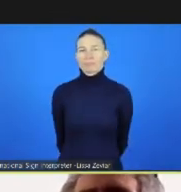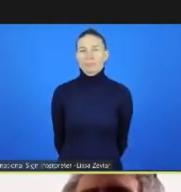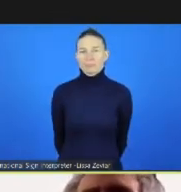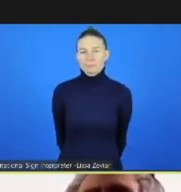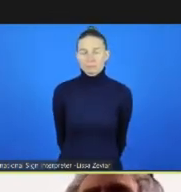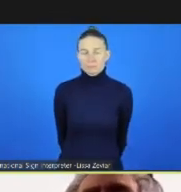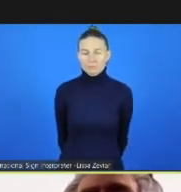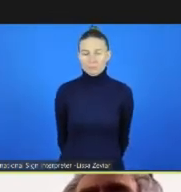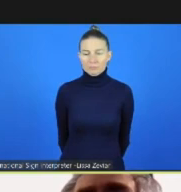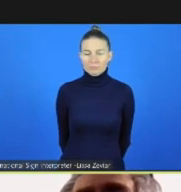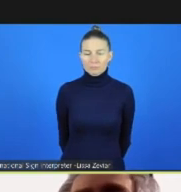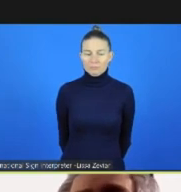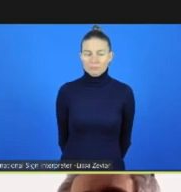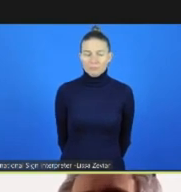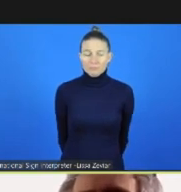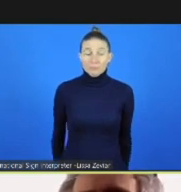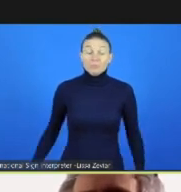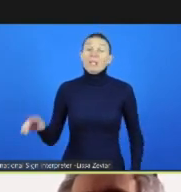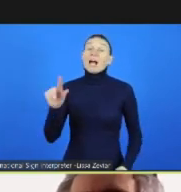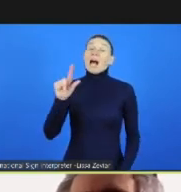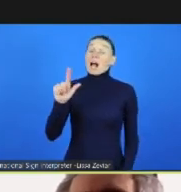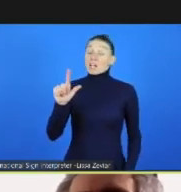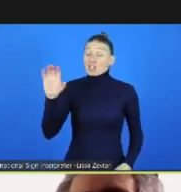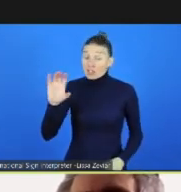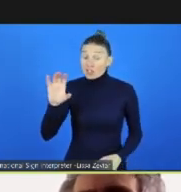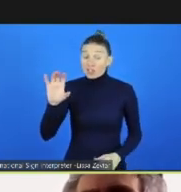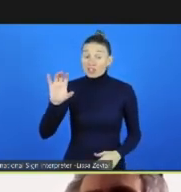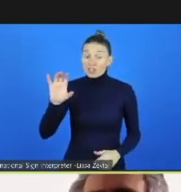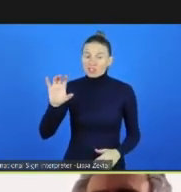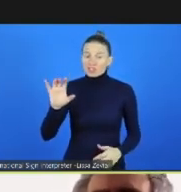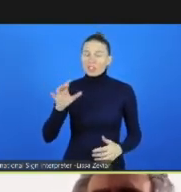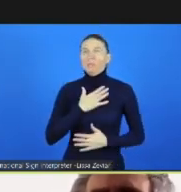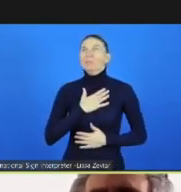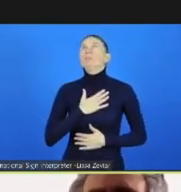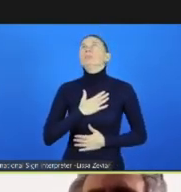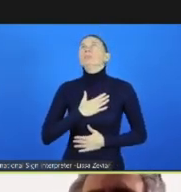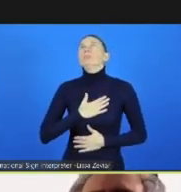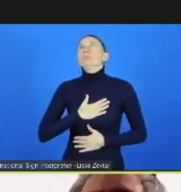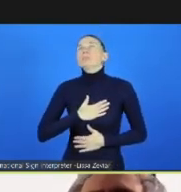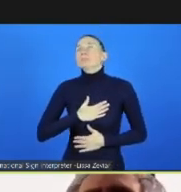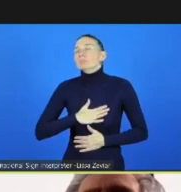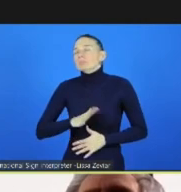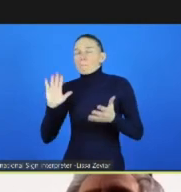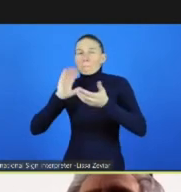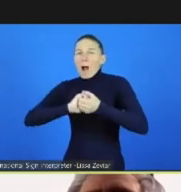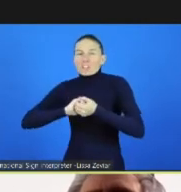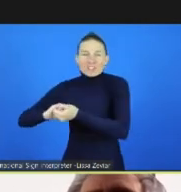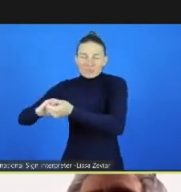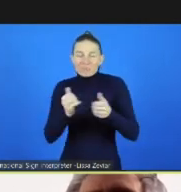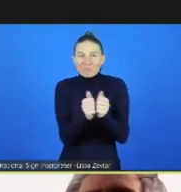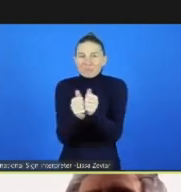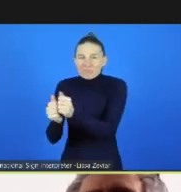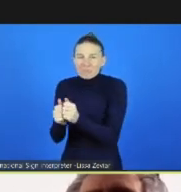Leonard Cheshire is an organization that's obsessed about partnership. Why? Because we've got the minor challenge that we